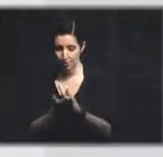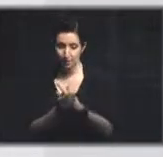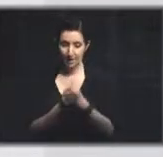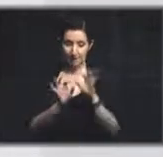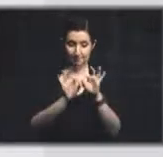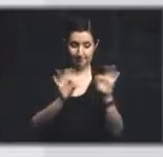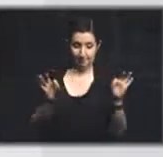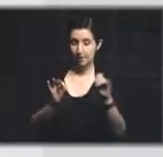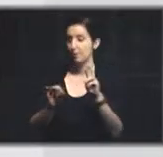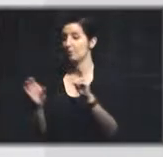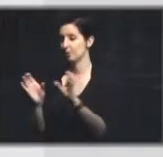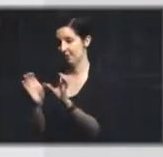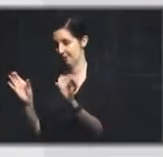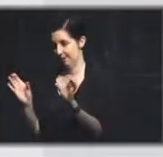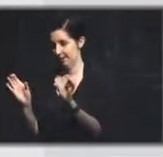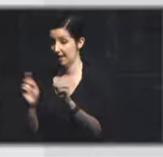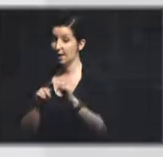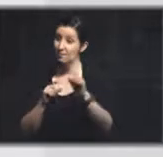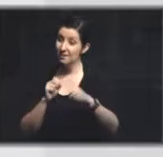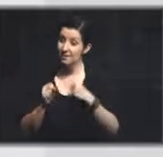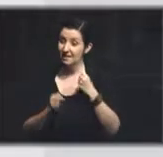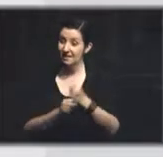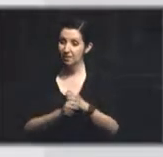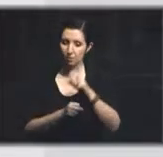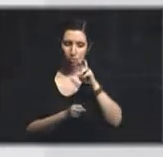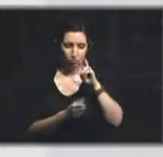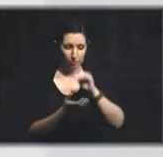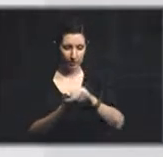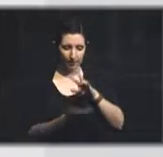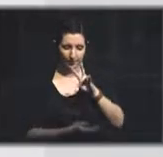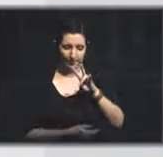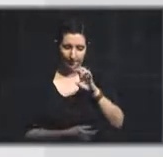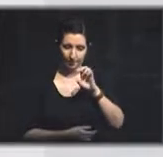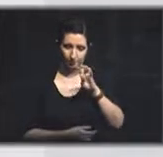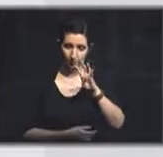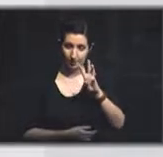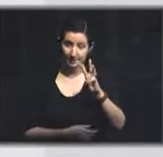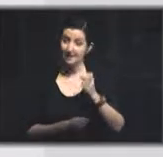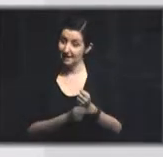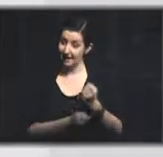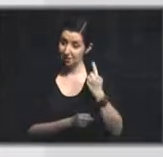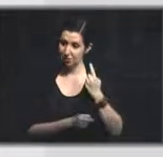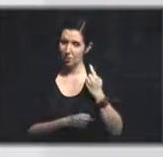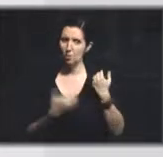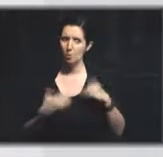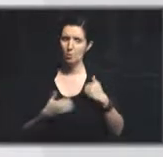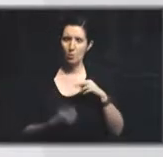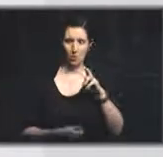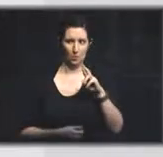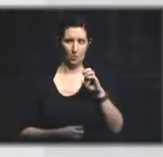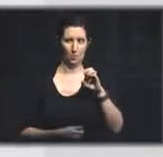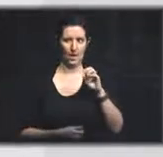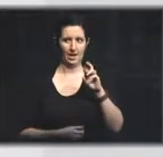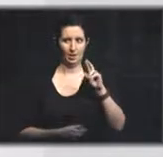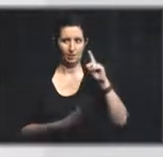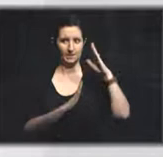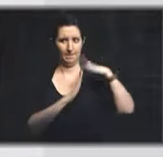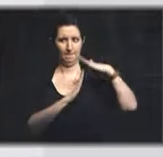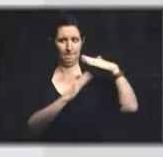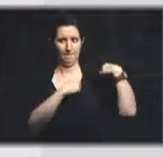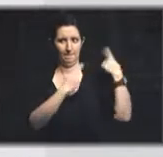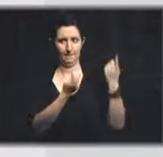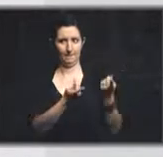this year, we went from 2,746 last year, which was a record, most we had ever awarded,